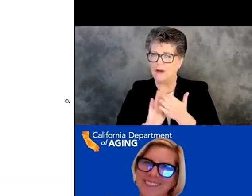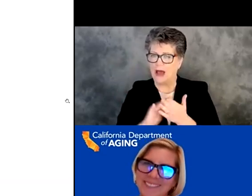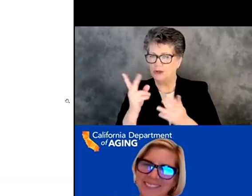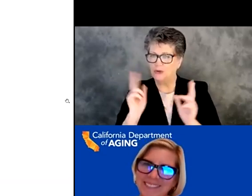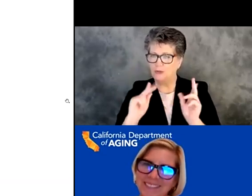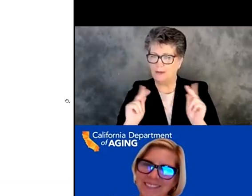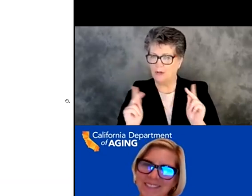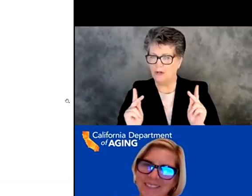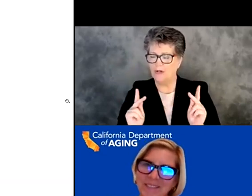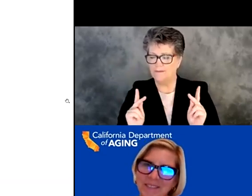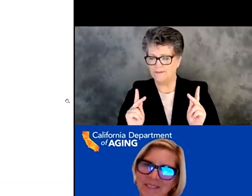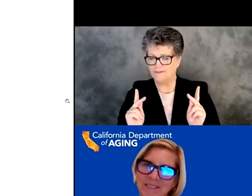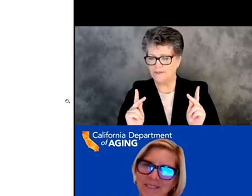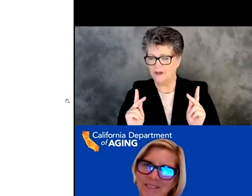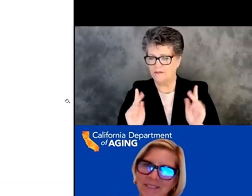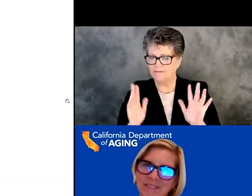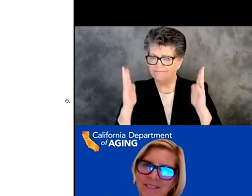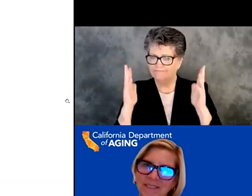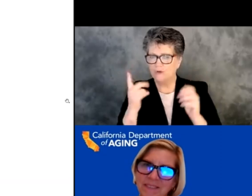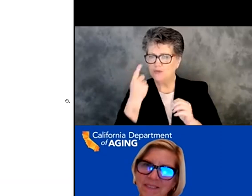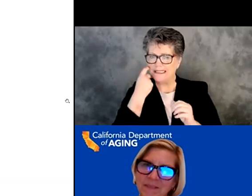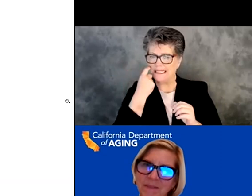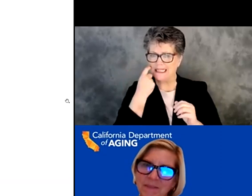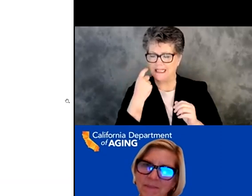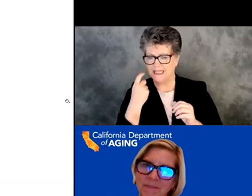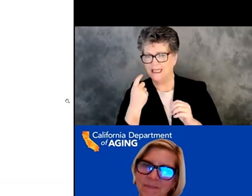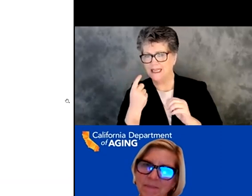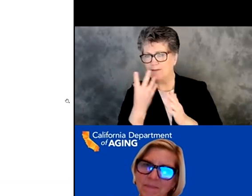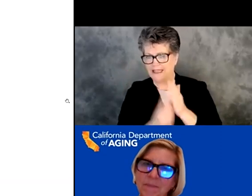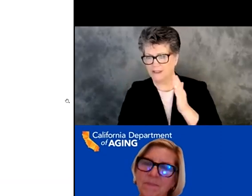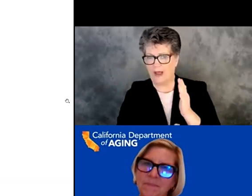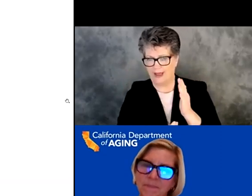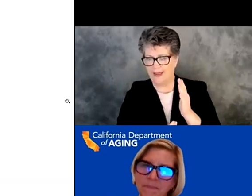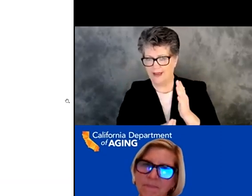people who recently passed